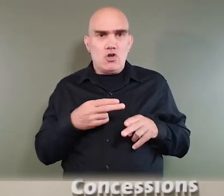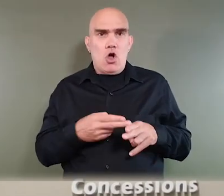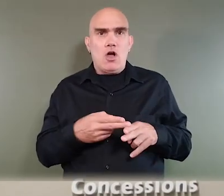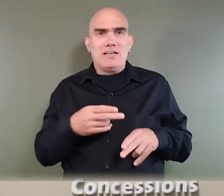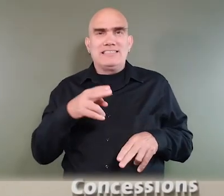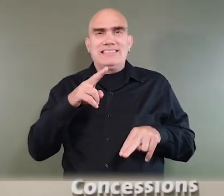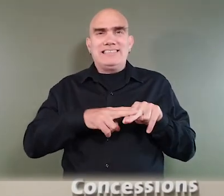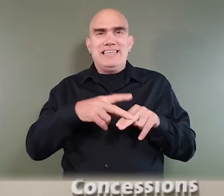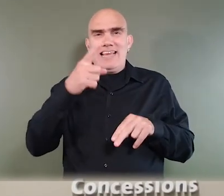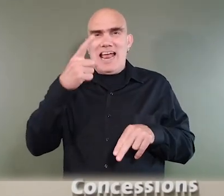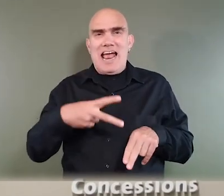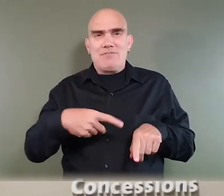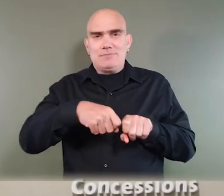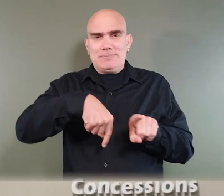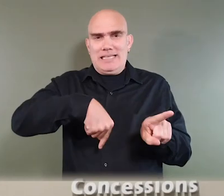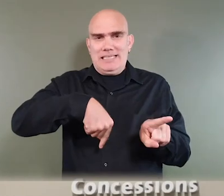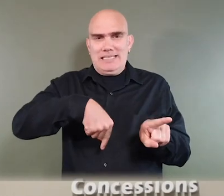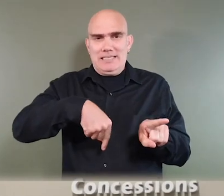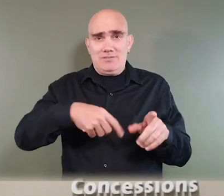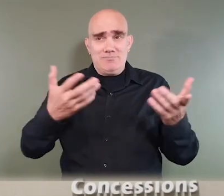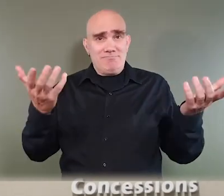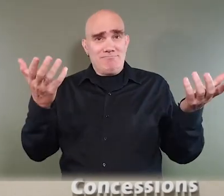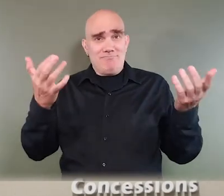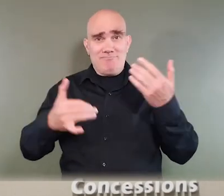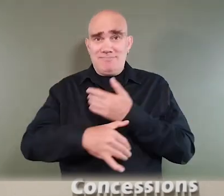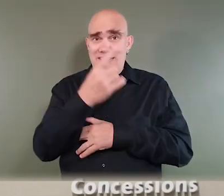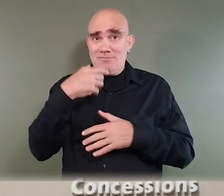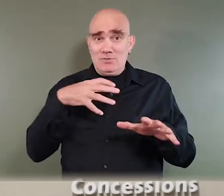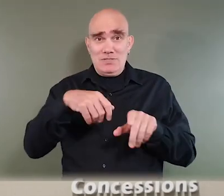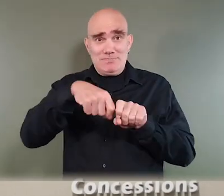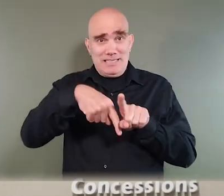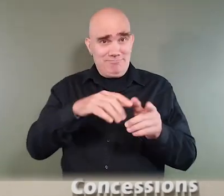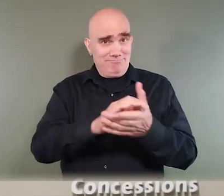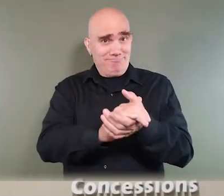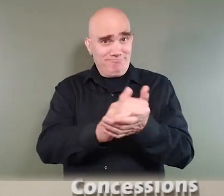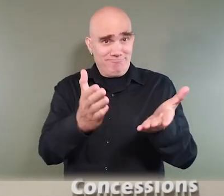splits. Congratulations, today we're doing the splits.